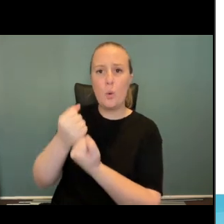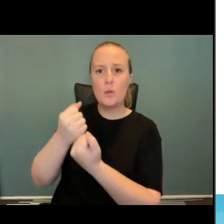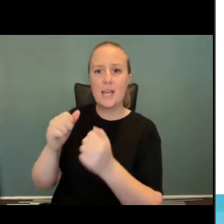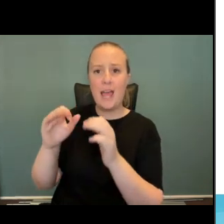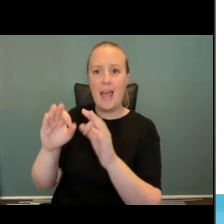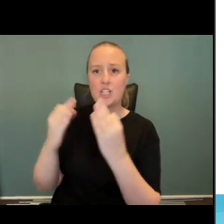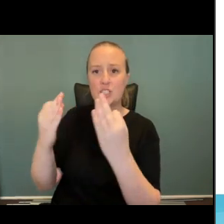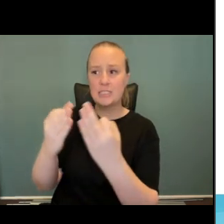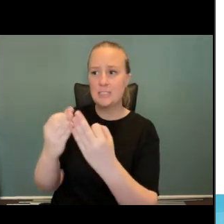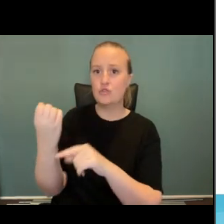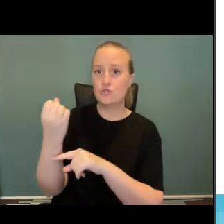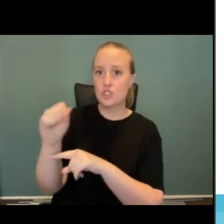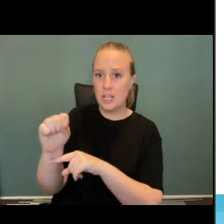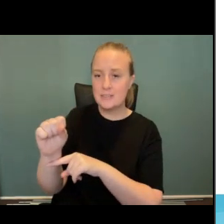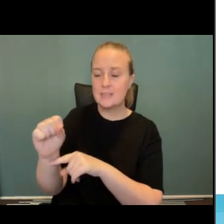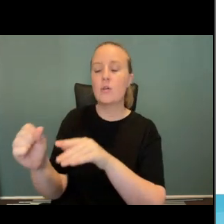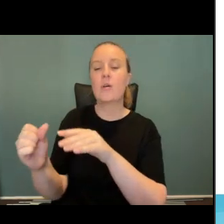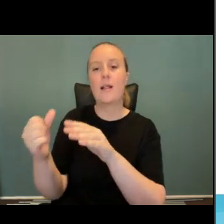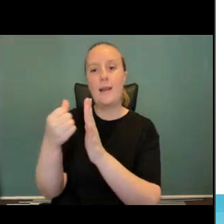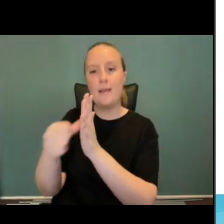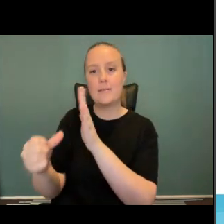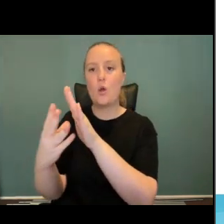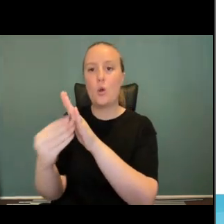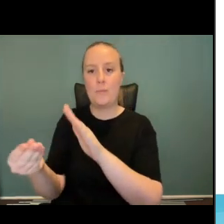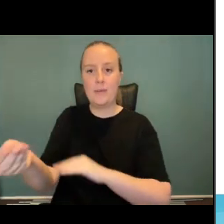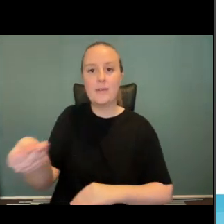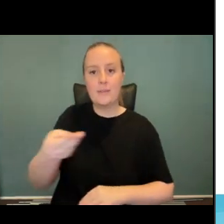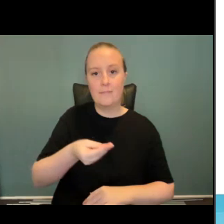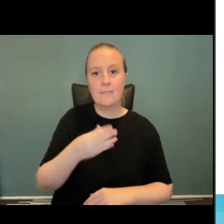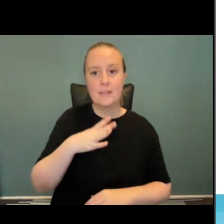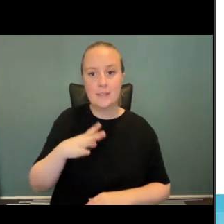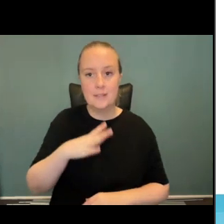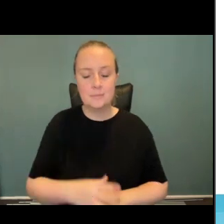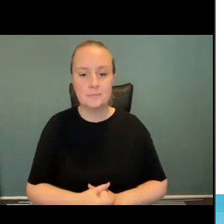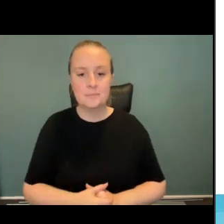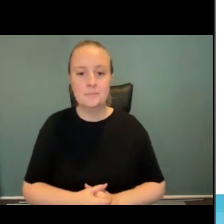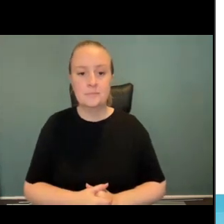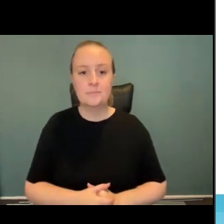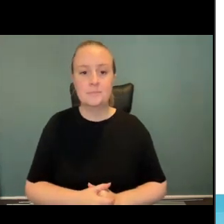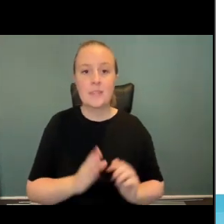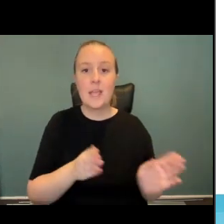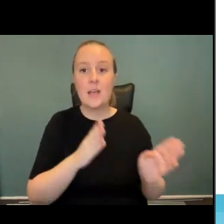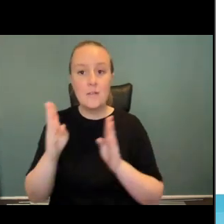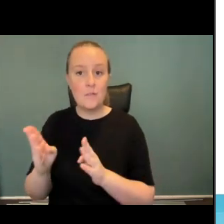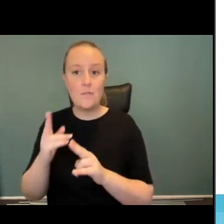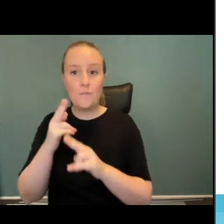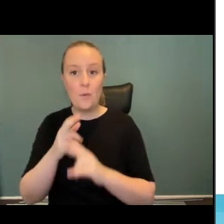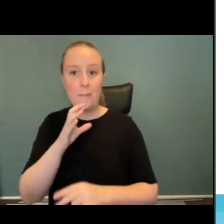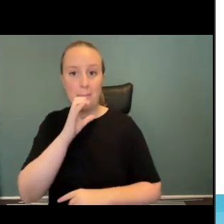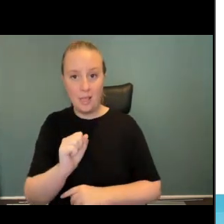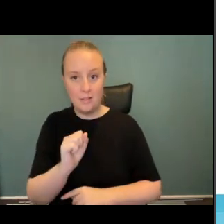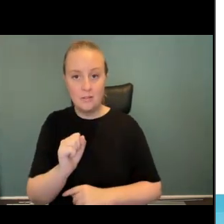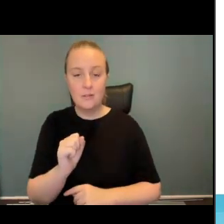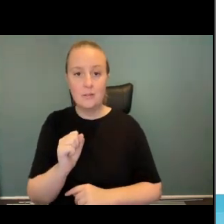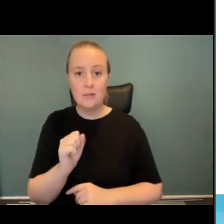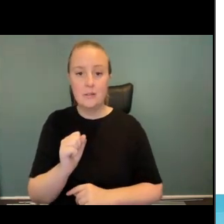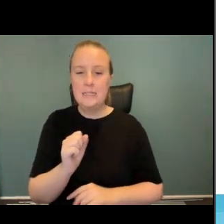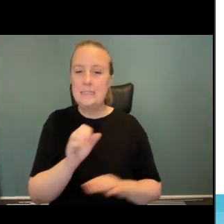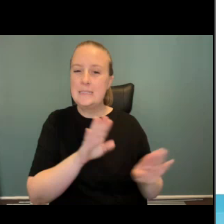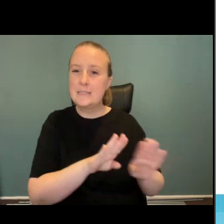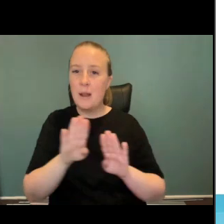Okay, so on the flip side for males, so again, similar in relation to